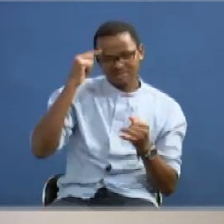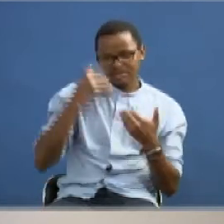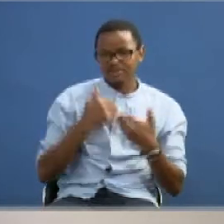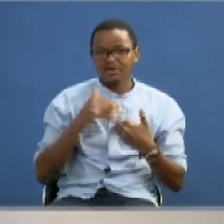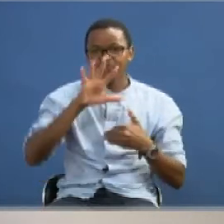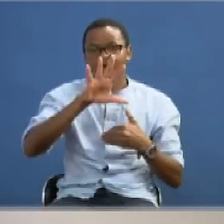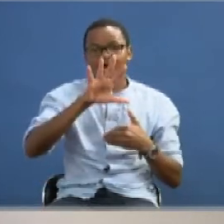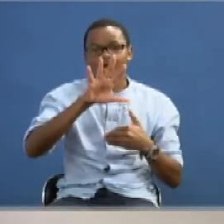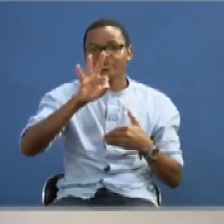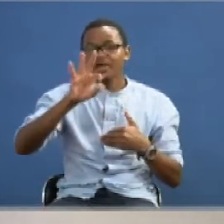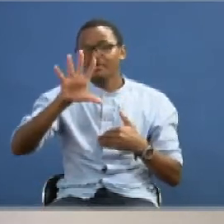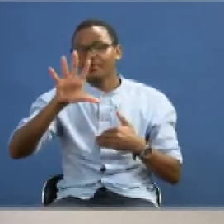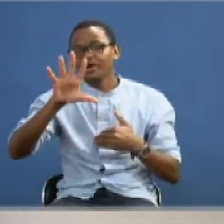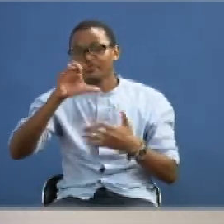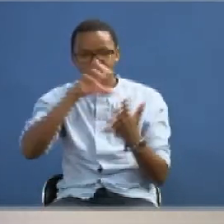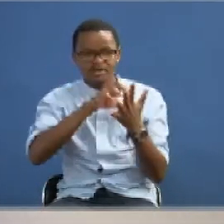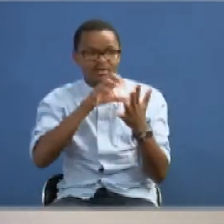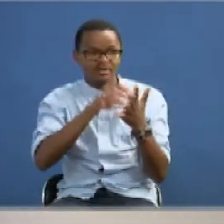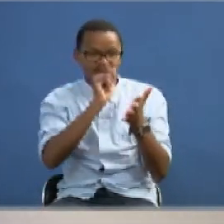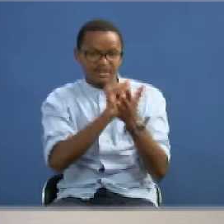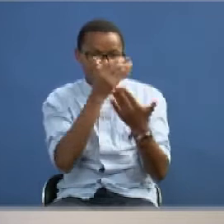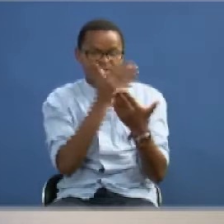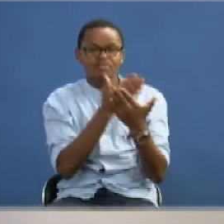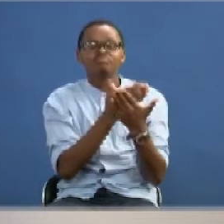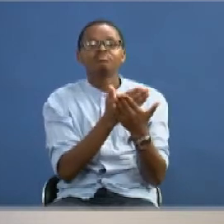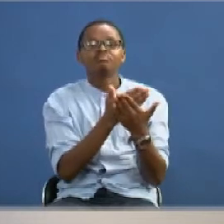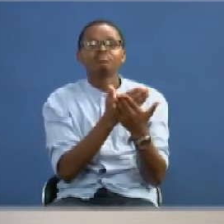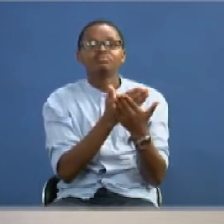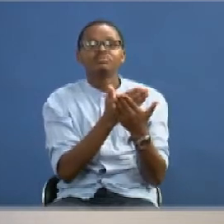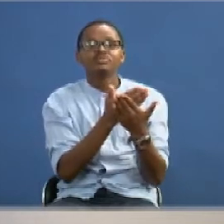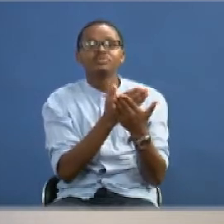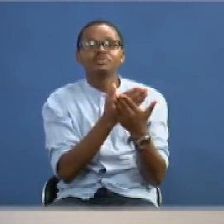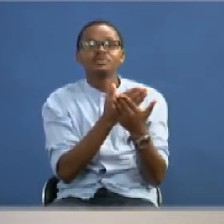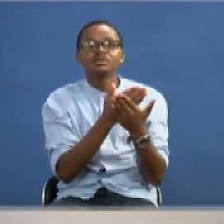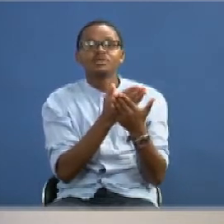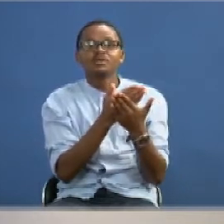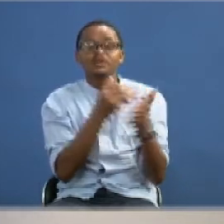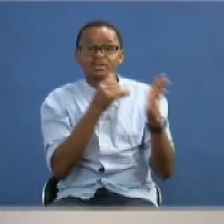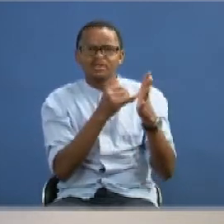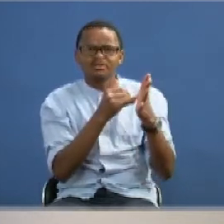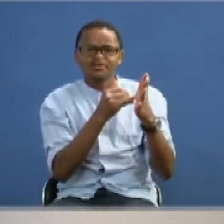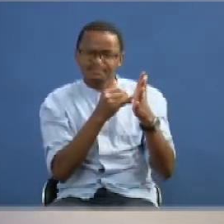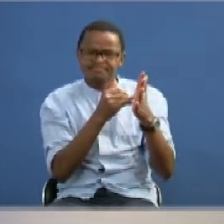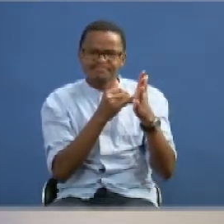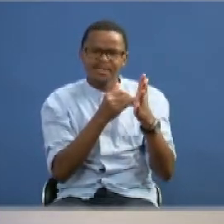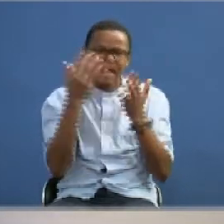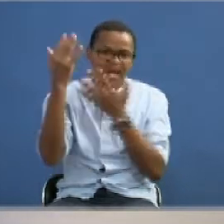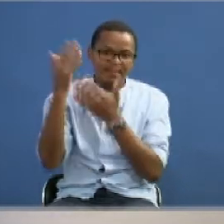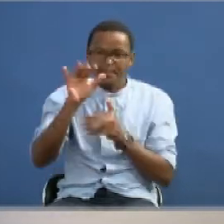have 535 cases that are confirmed. It had been projected